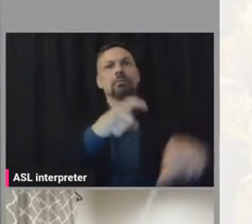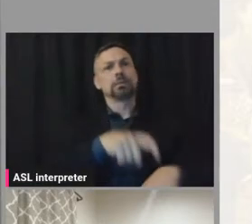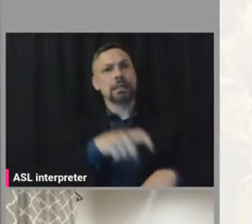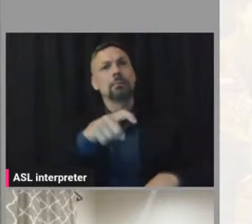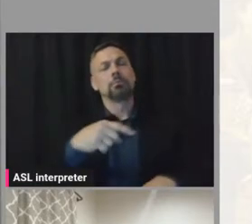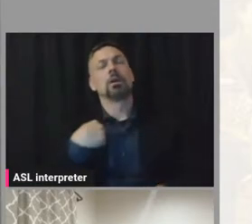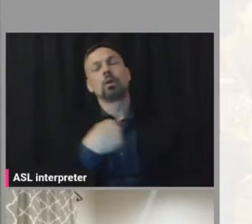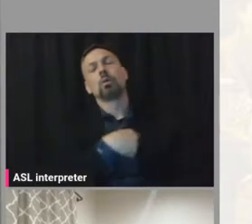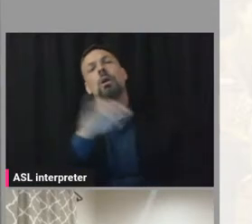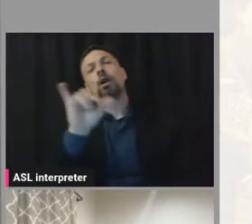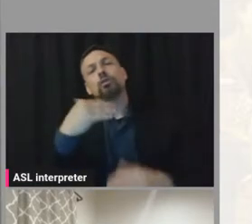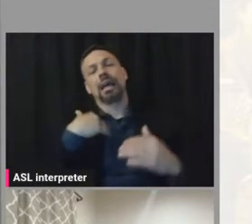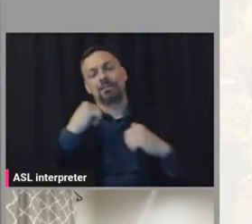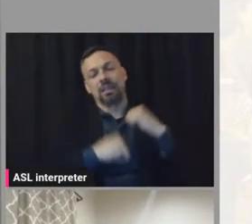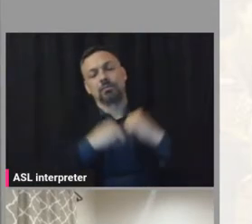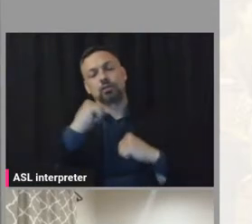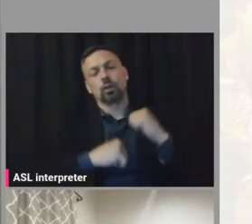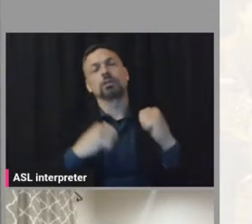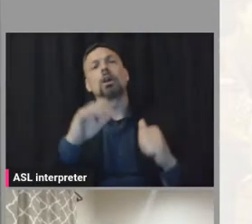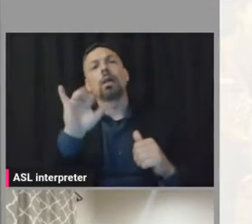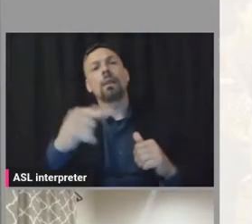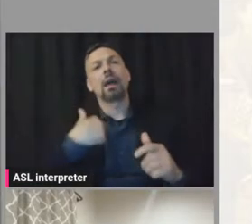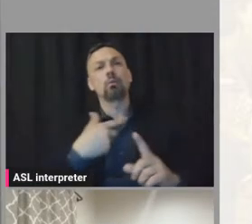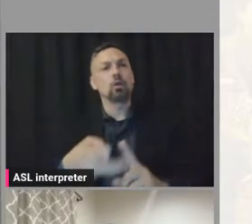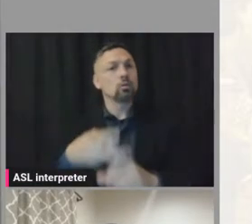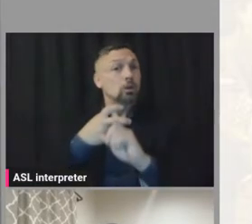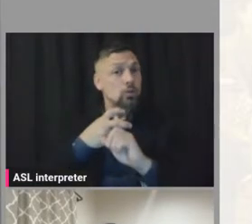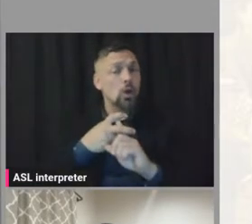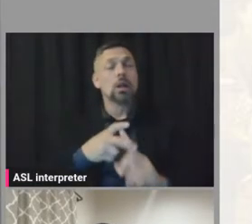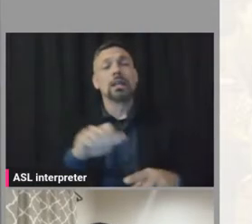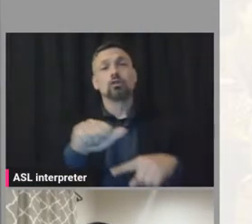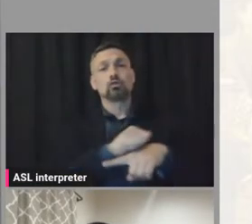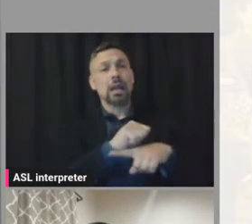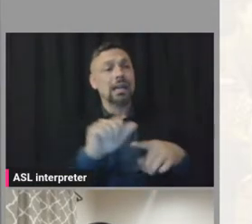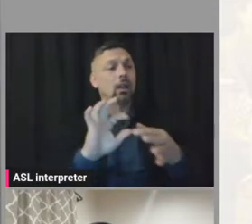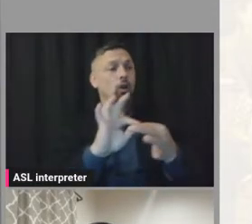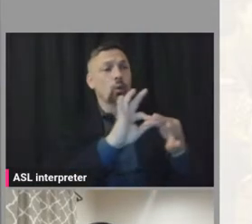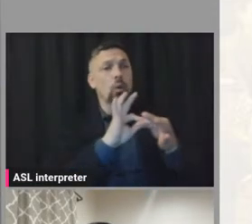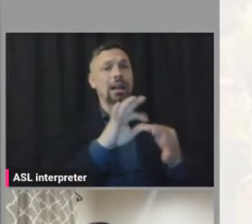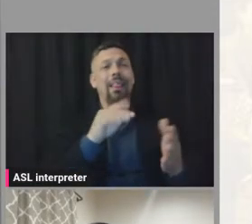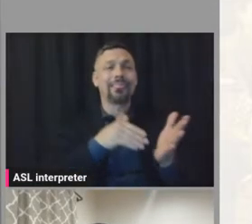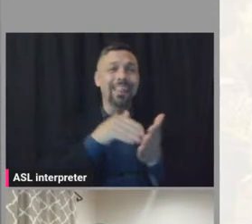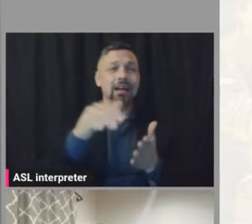have an infrastructure where we are recruiting and training and coordinating